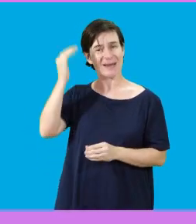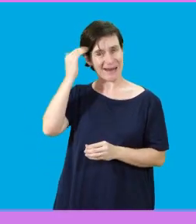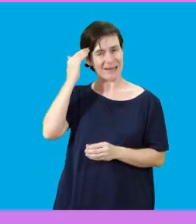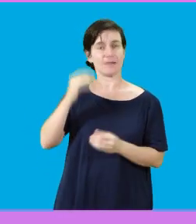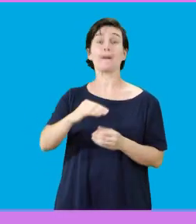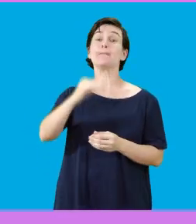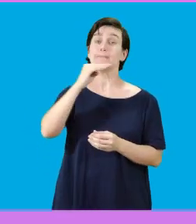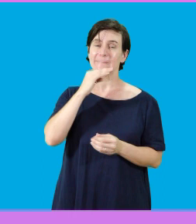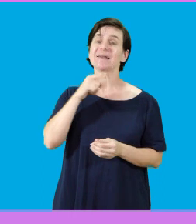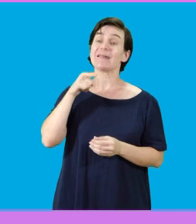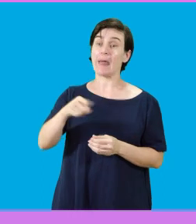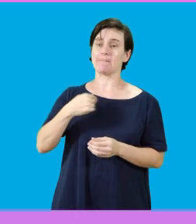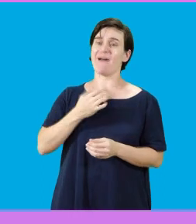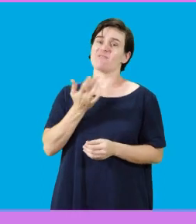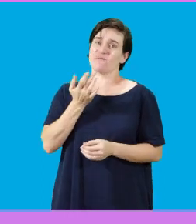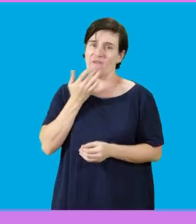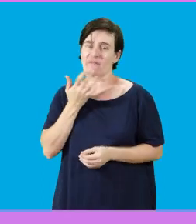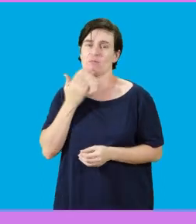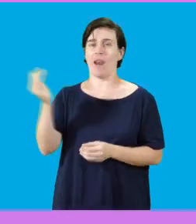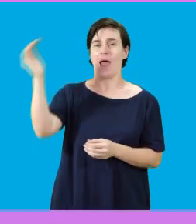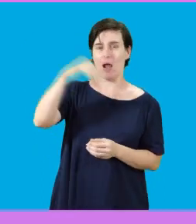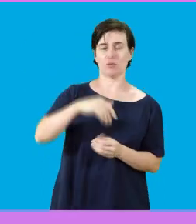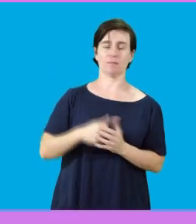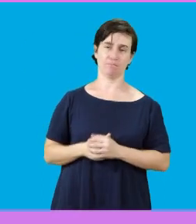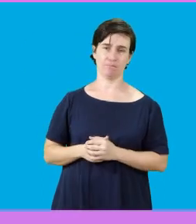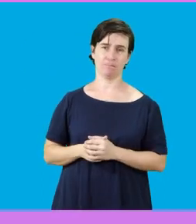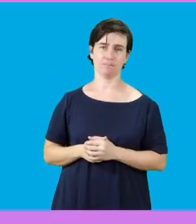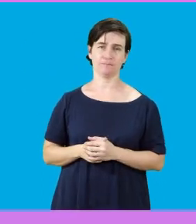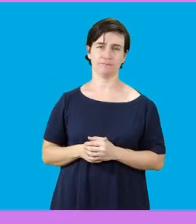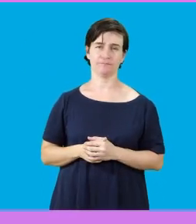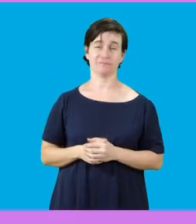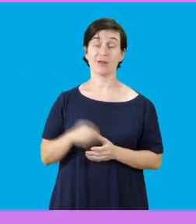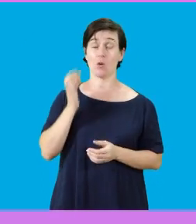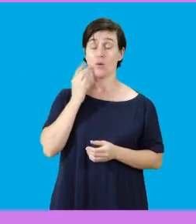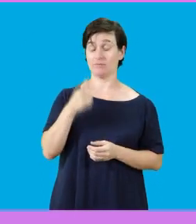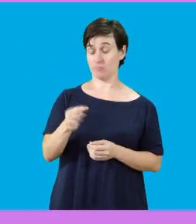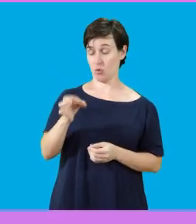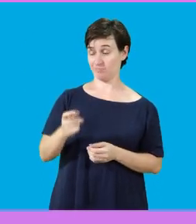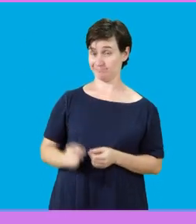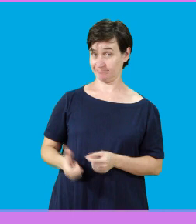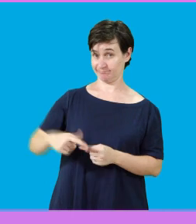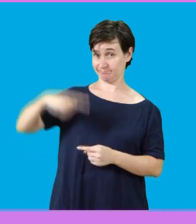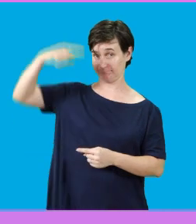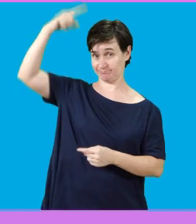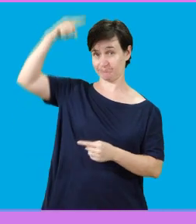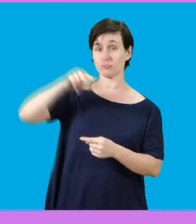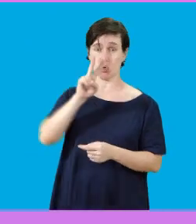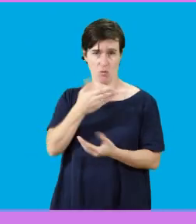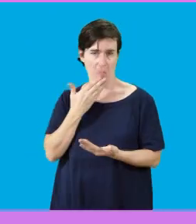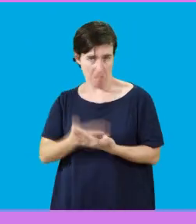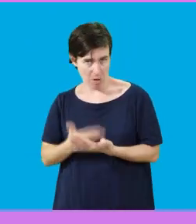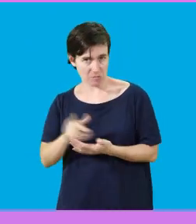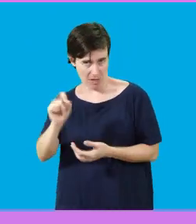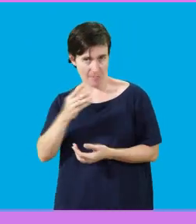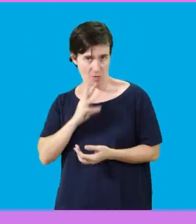first toss? Yes, then it means that is your favorable outcomes. Then when a coin is tossed, there are 2 possible outcomes,